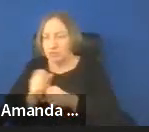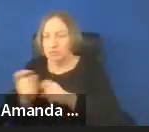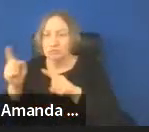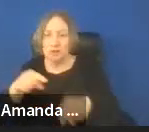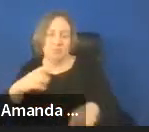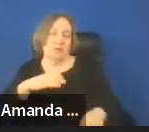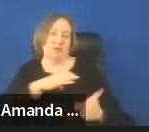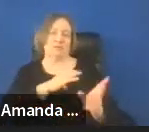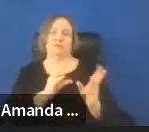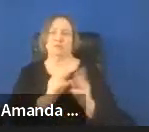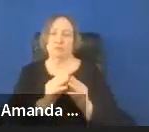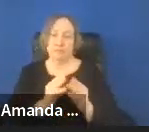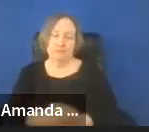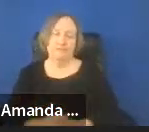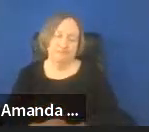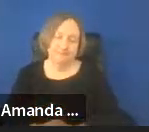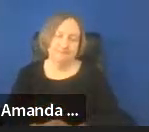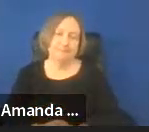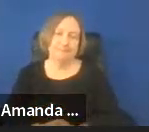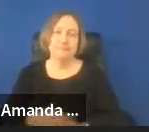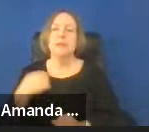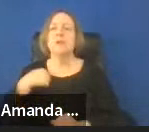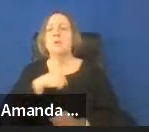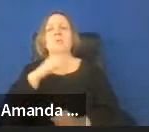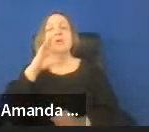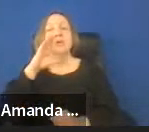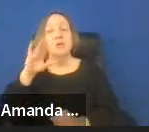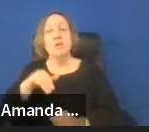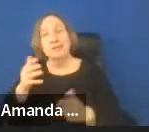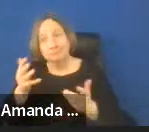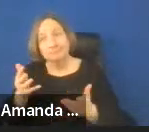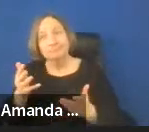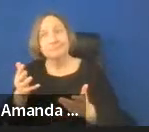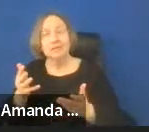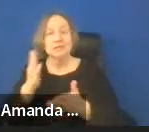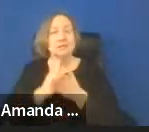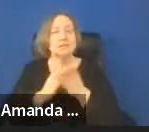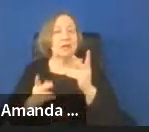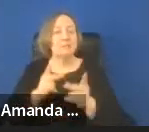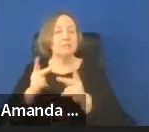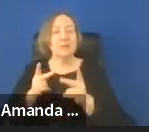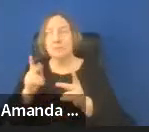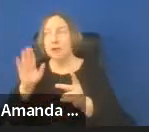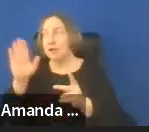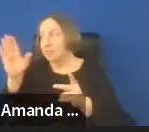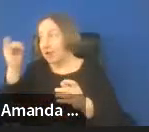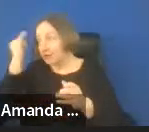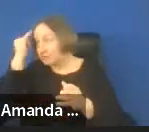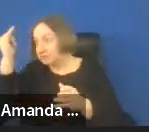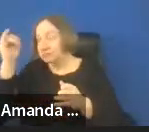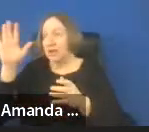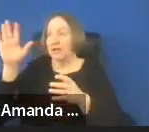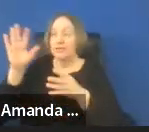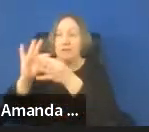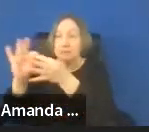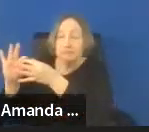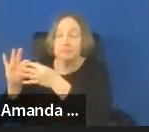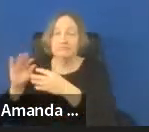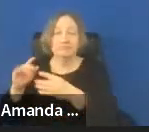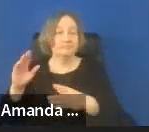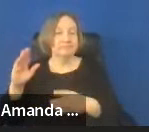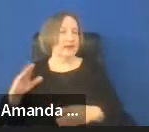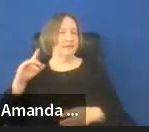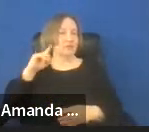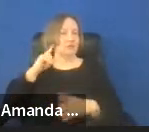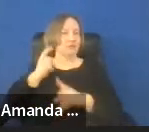council. And we know that because of this, there are voices in Portland that are not being heard at council.